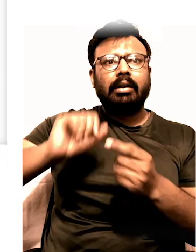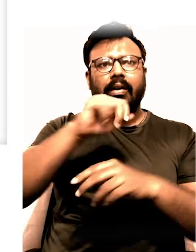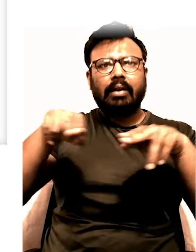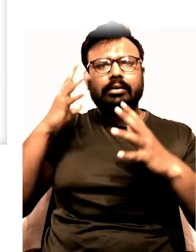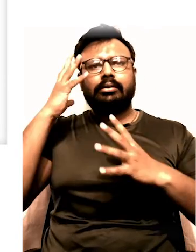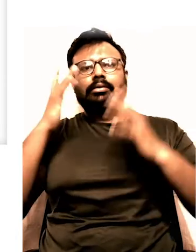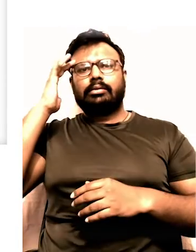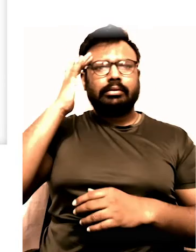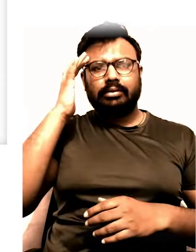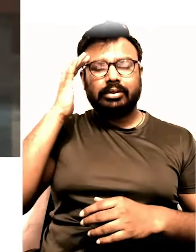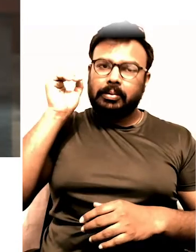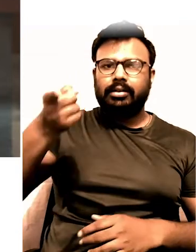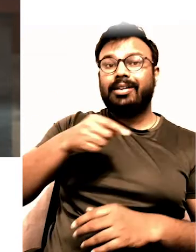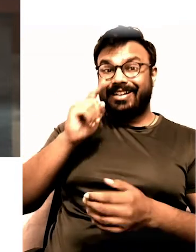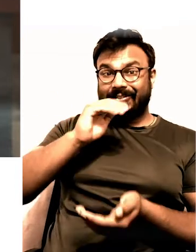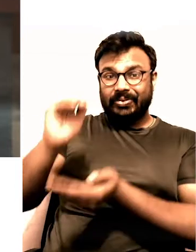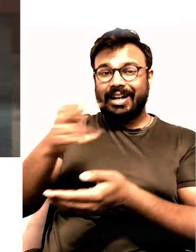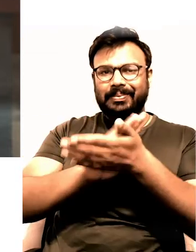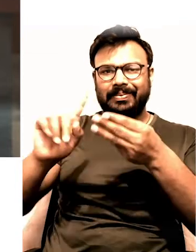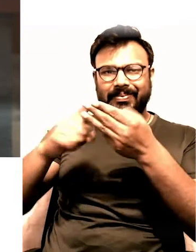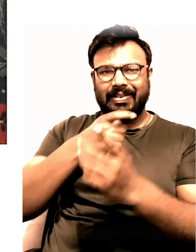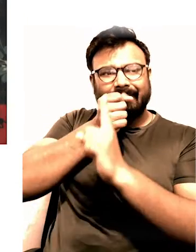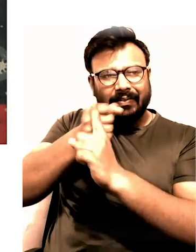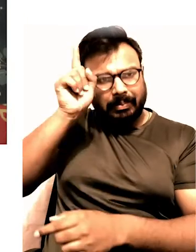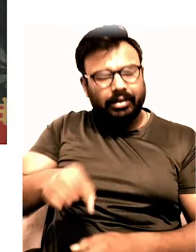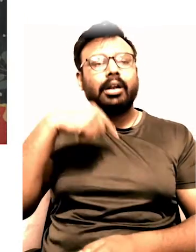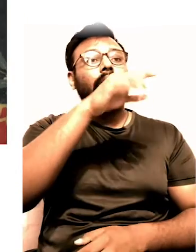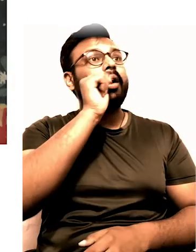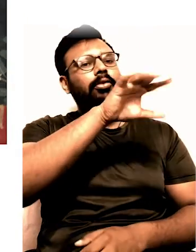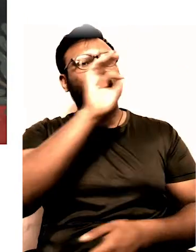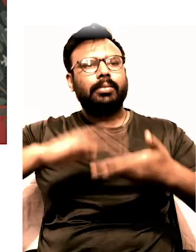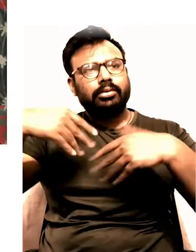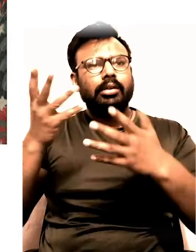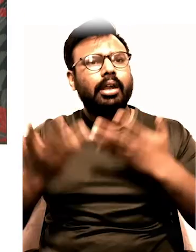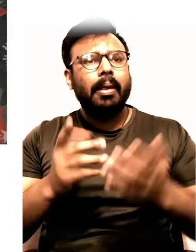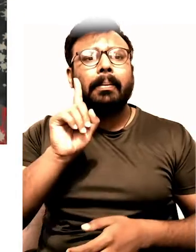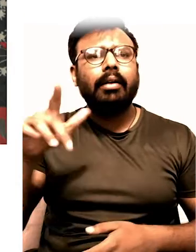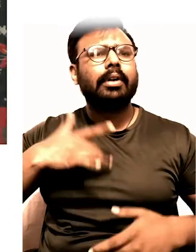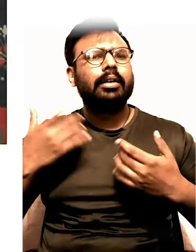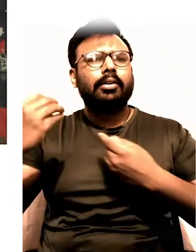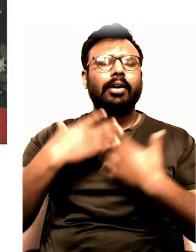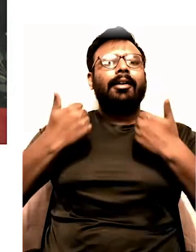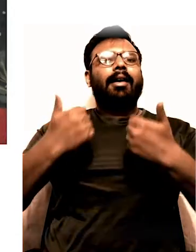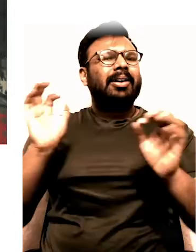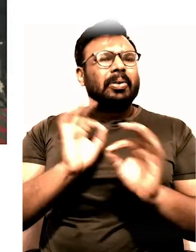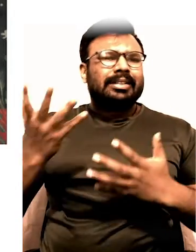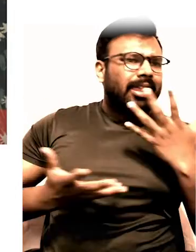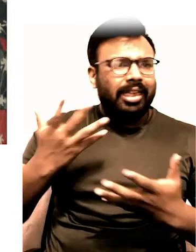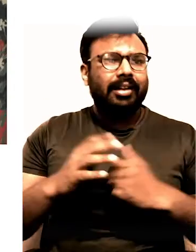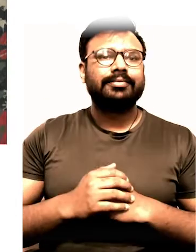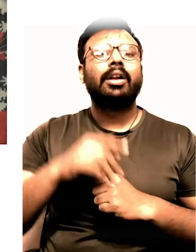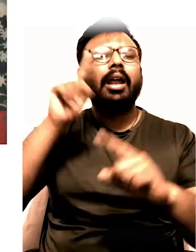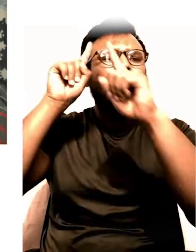the poison too. Looking closely at the painting, we see that the text is copied on the top, leaving space